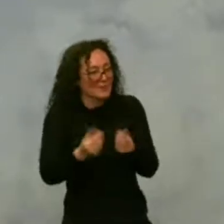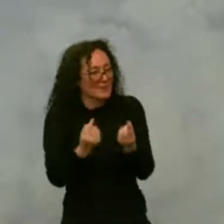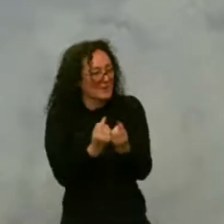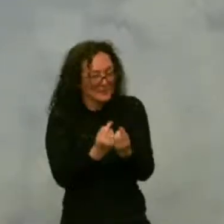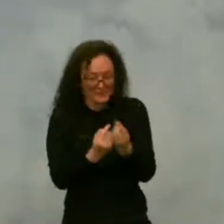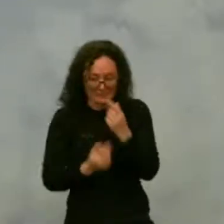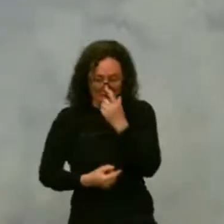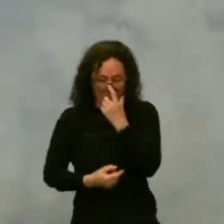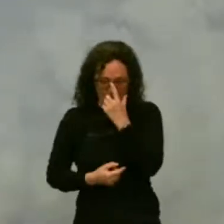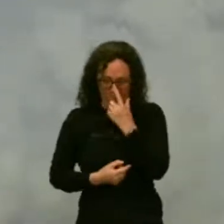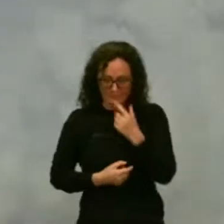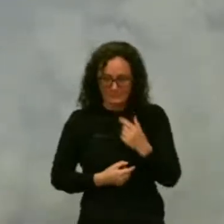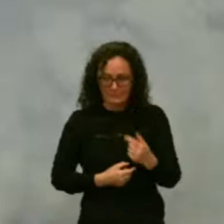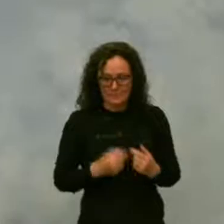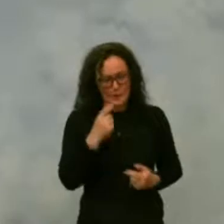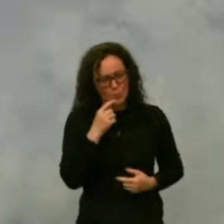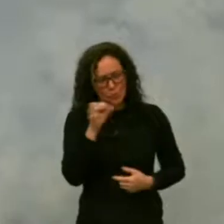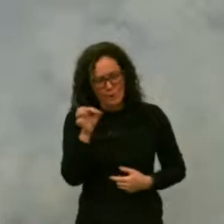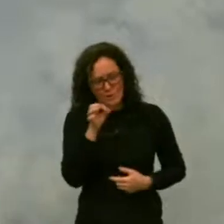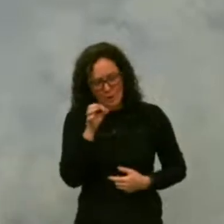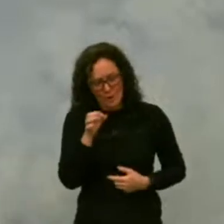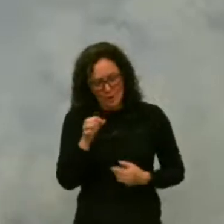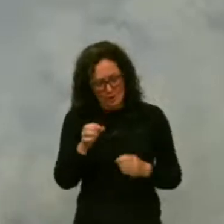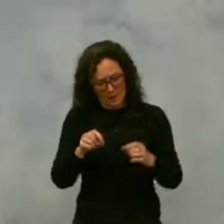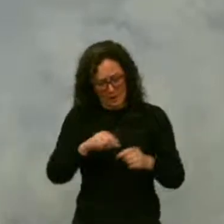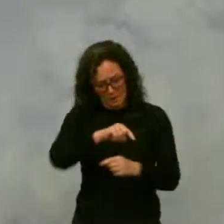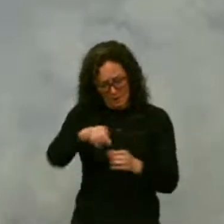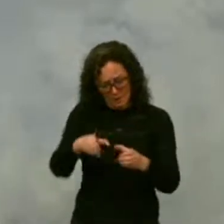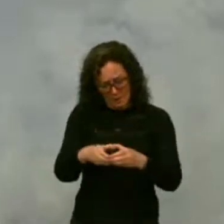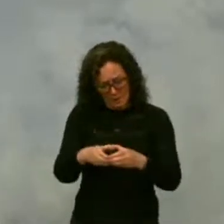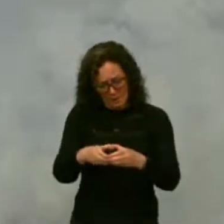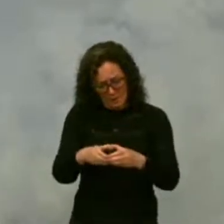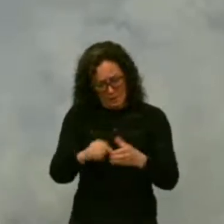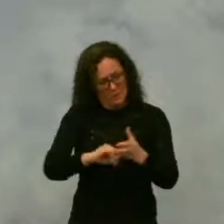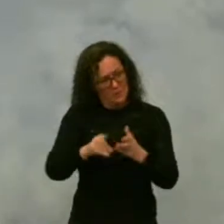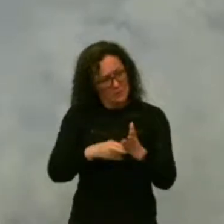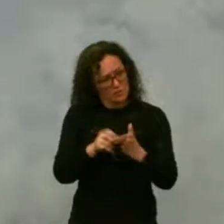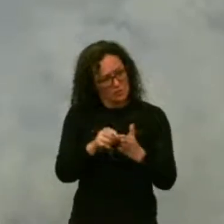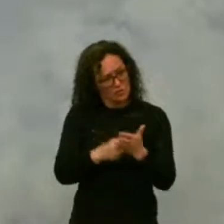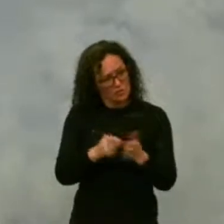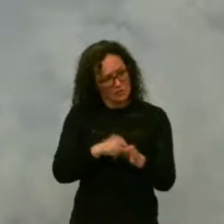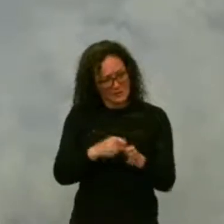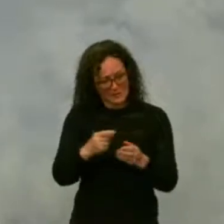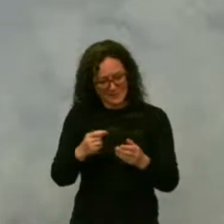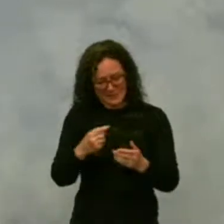relation to the composition of that, perhaps at a summary level by